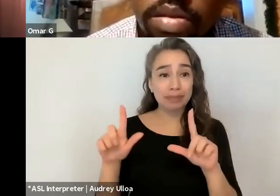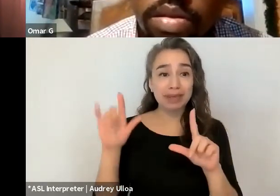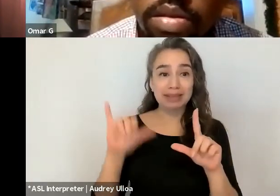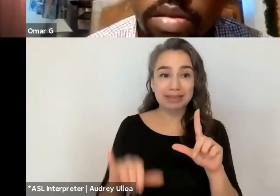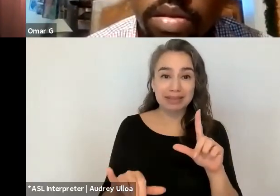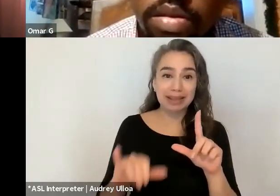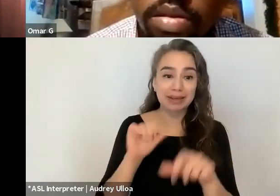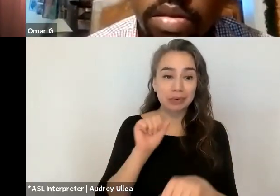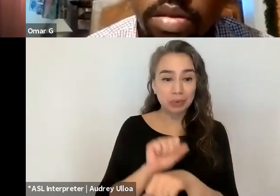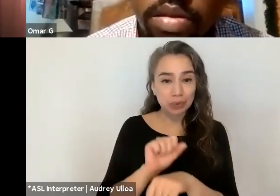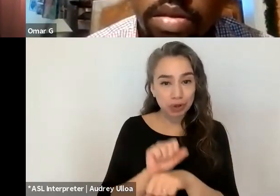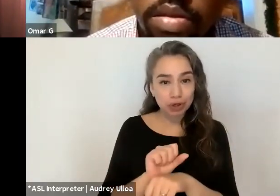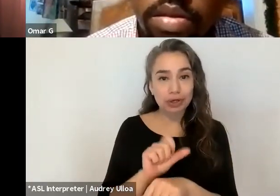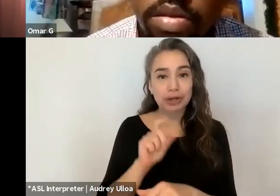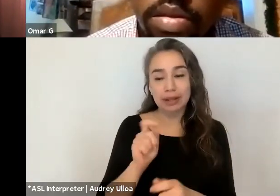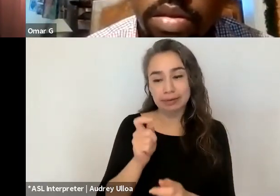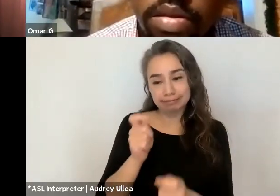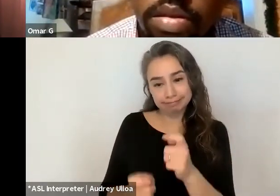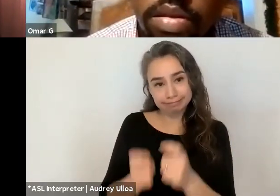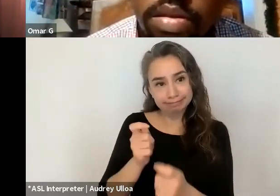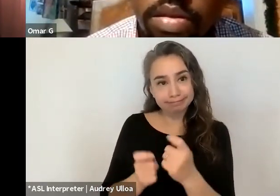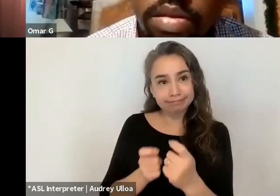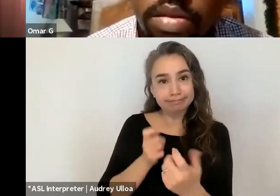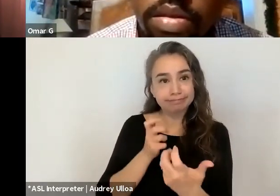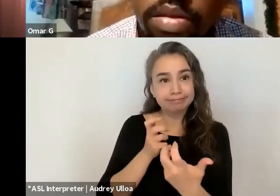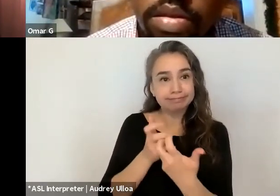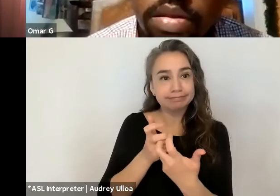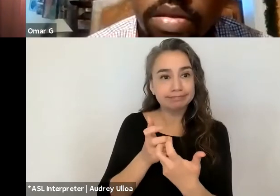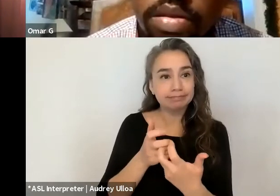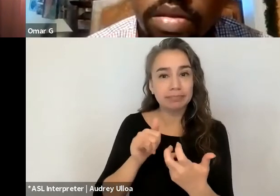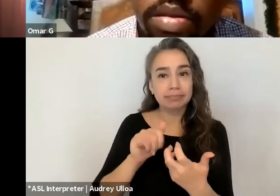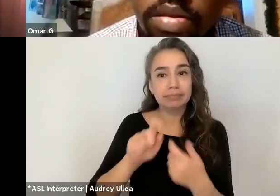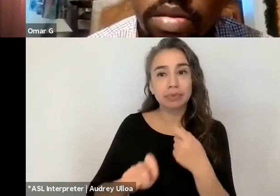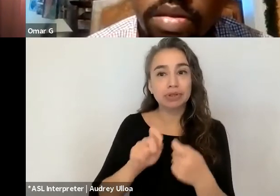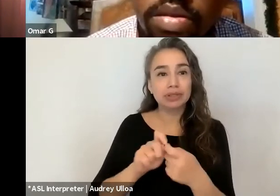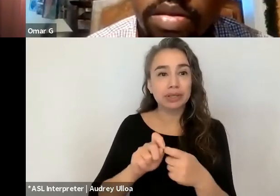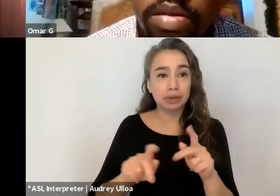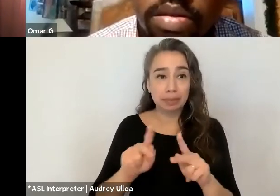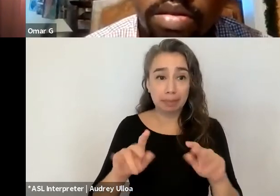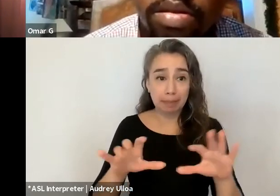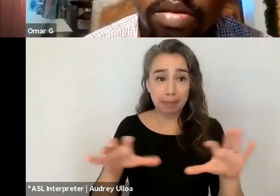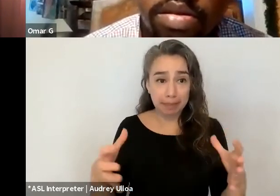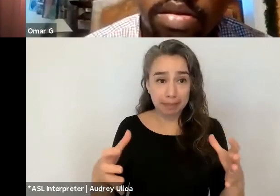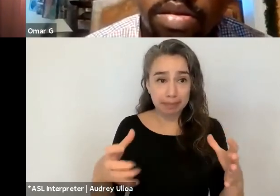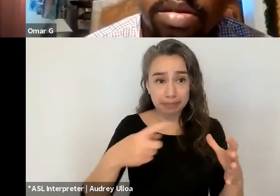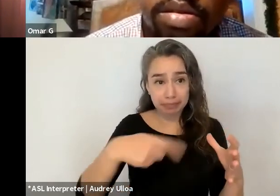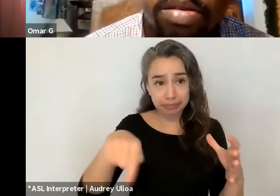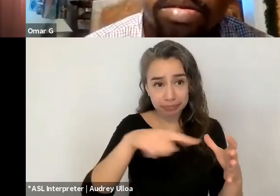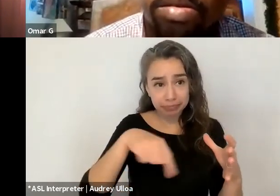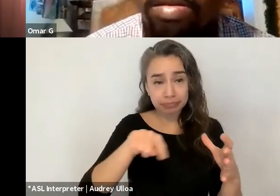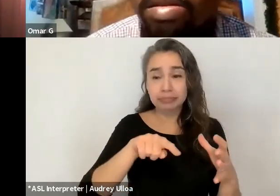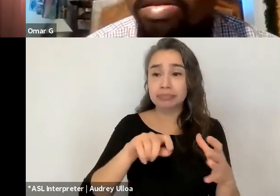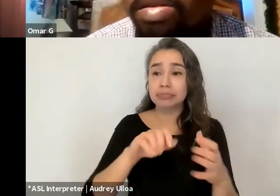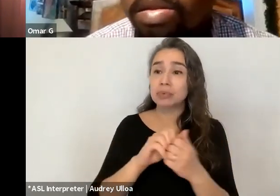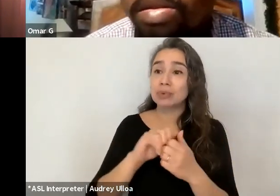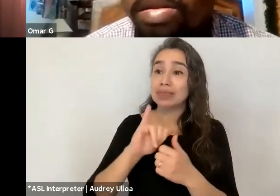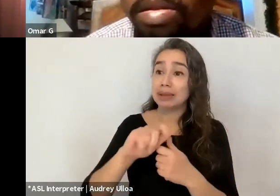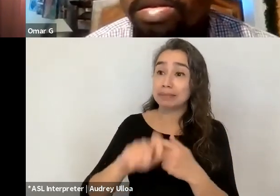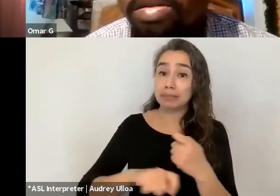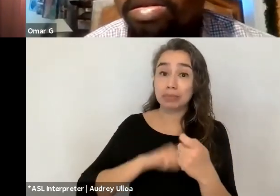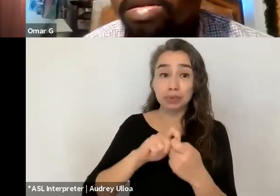and tailoring it to your population. And so with that particular school and that